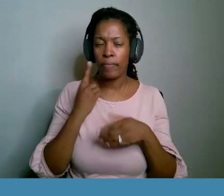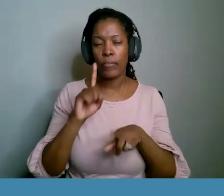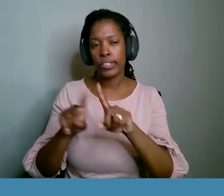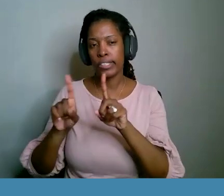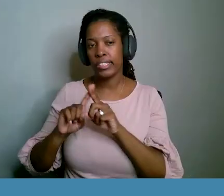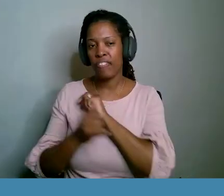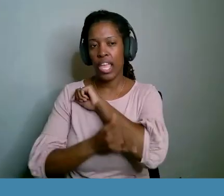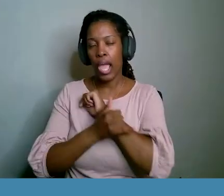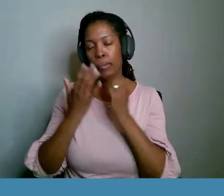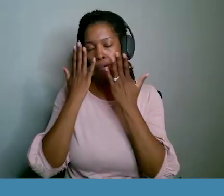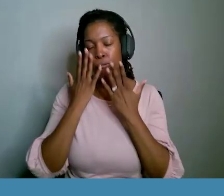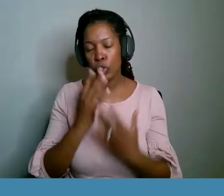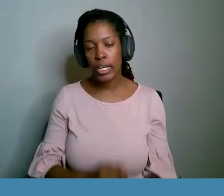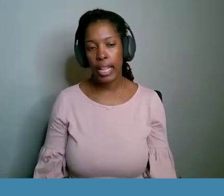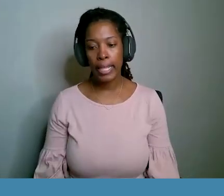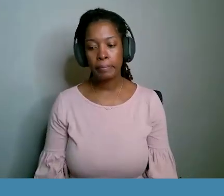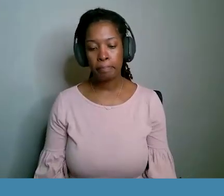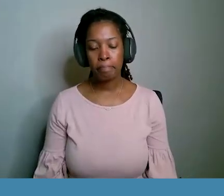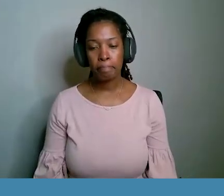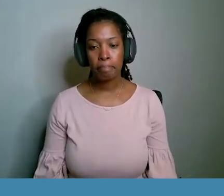counties, unfortunately.